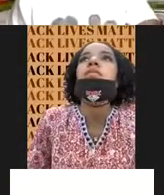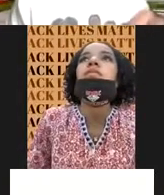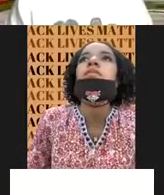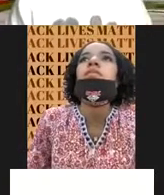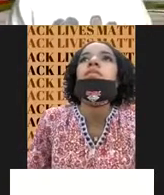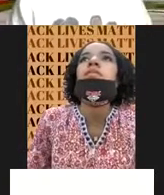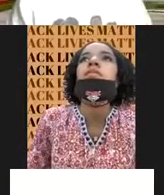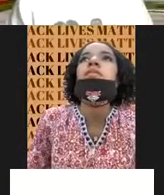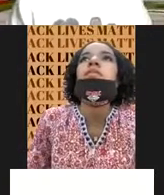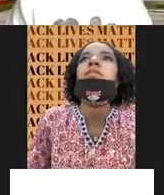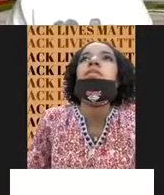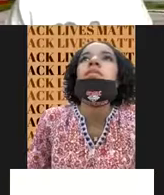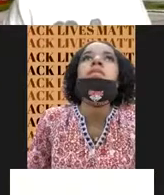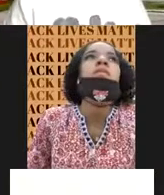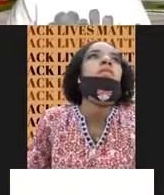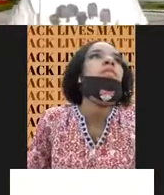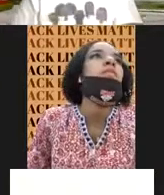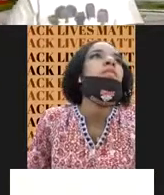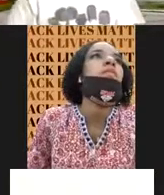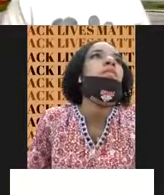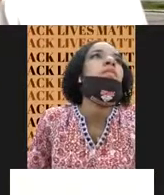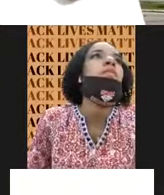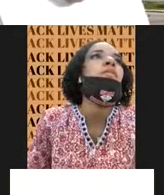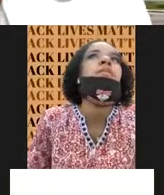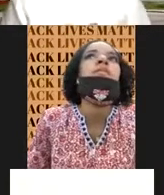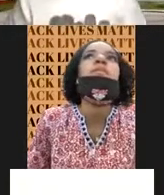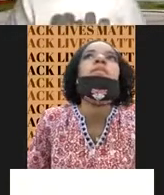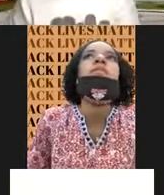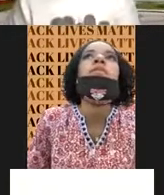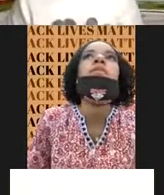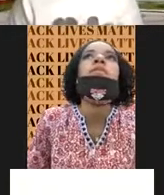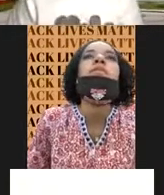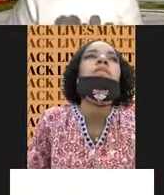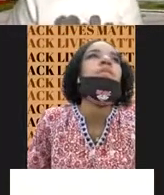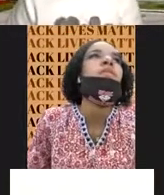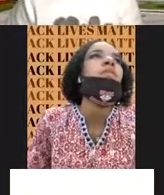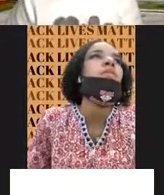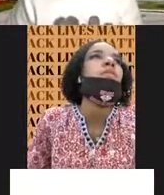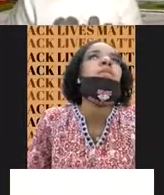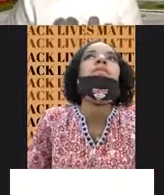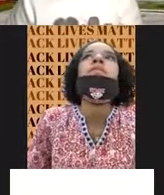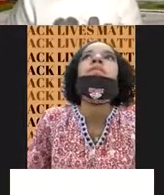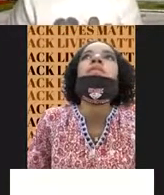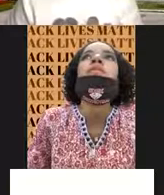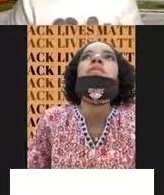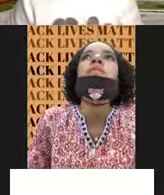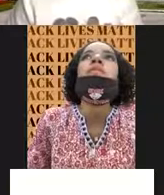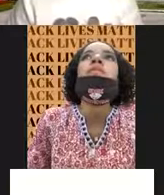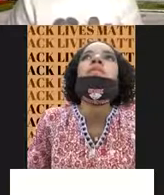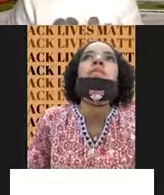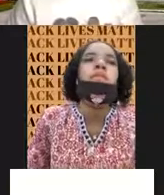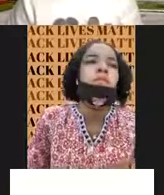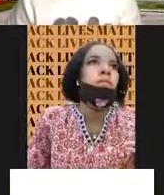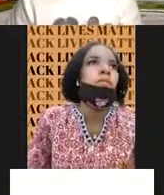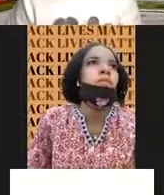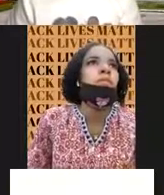that too. So HGS empowers me to do these things, because I know that I'll be able to come back to class on Friday during